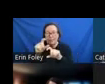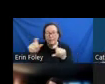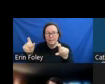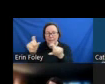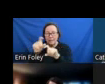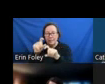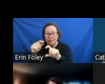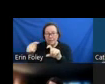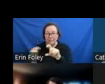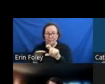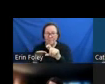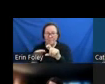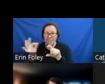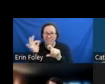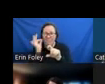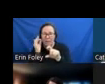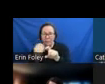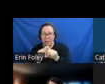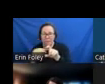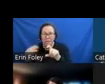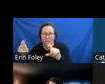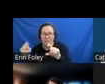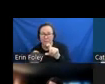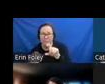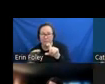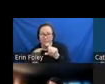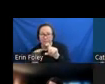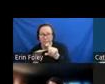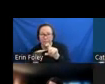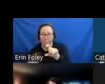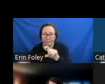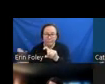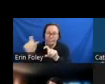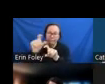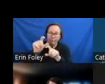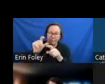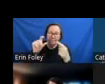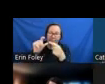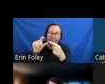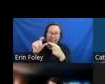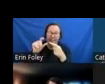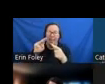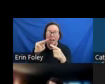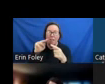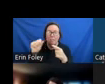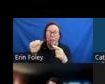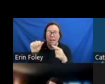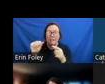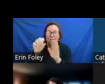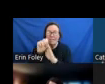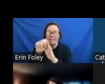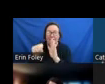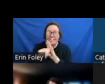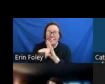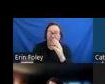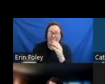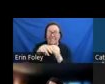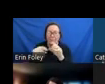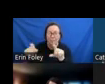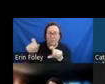portion of the benefit, and then there is what is called the Massachusetts State Supplement.